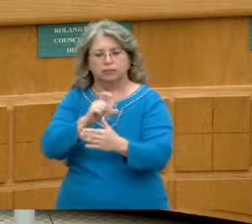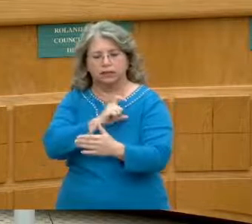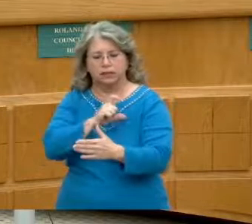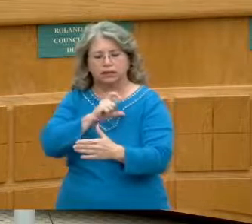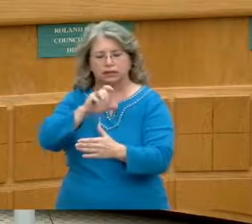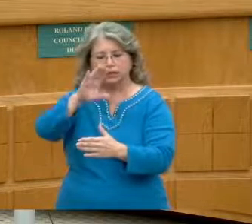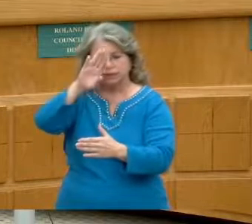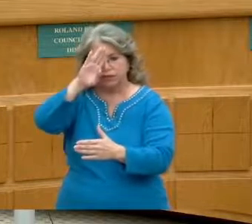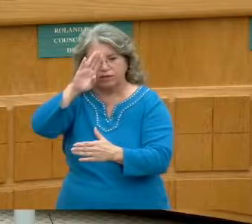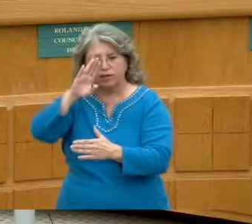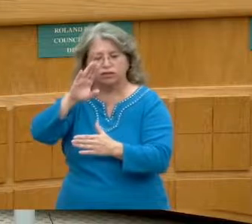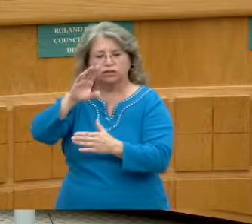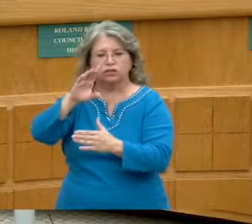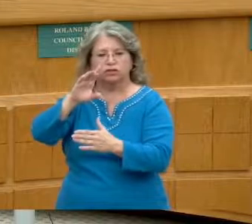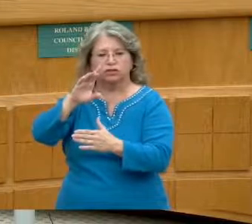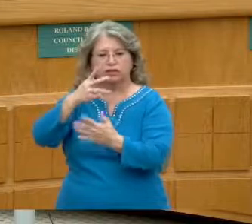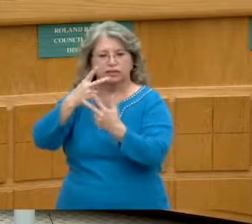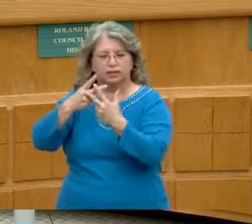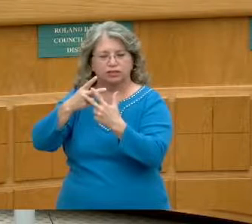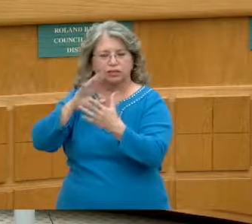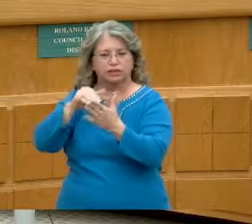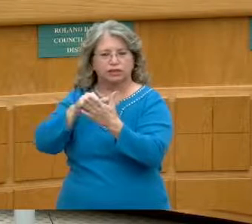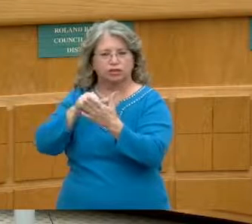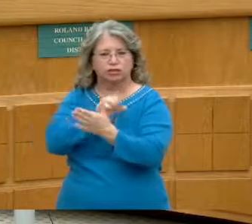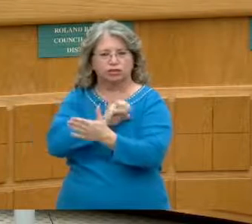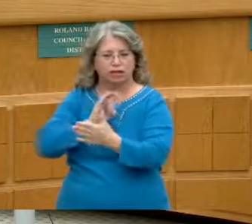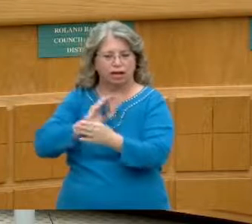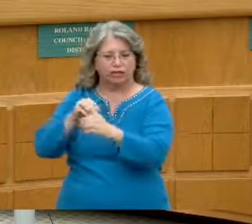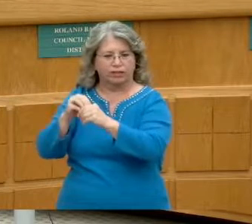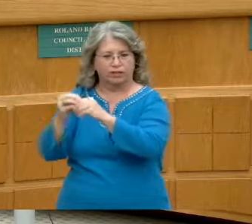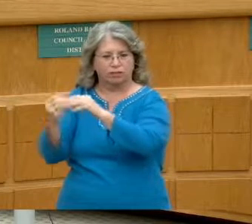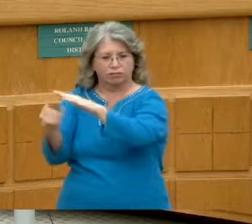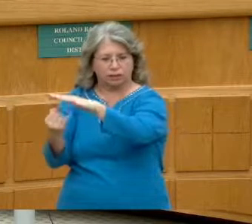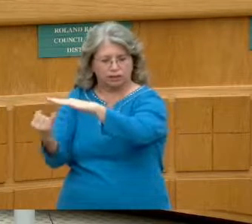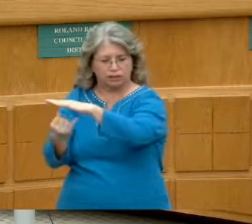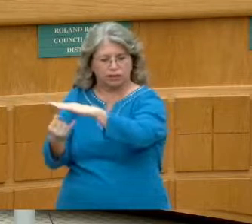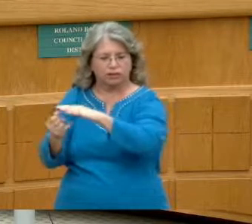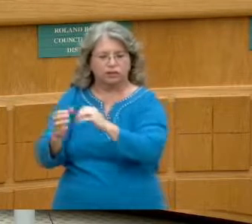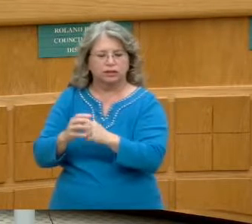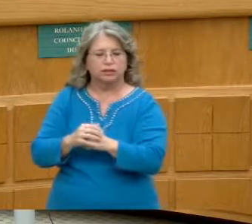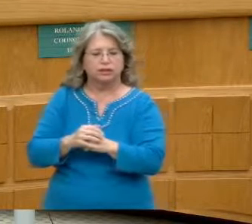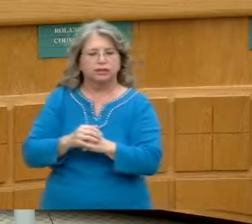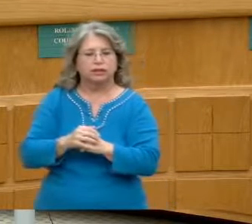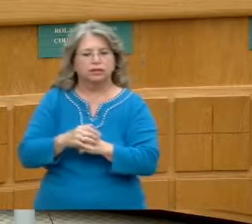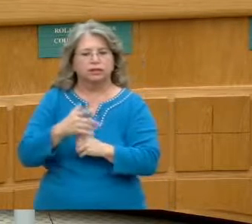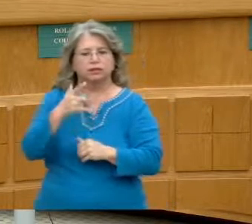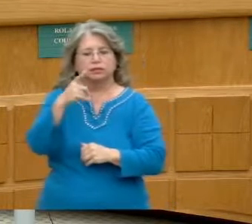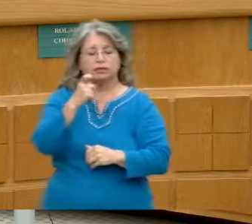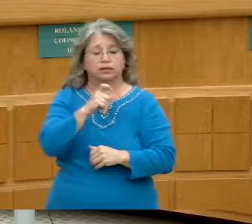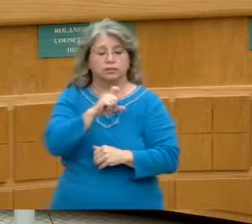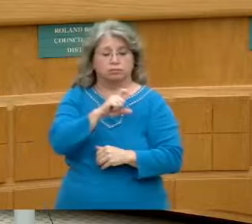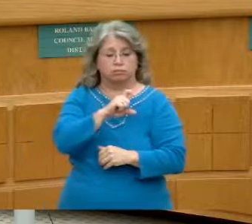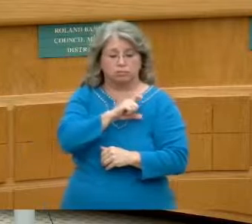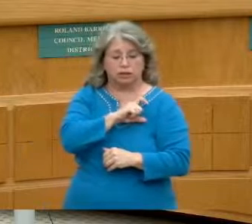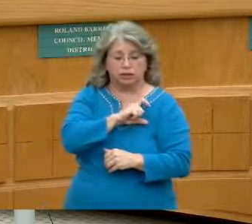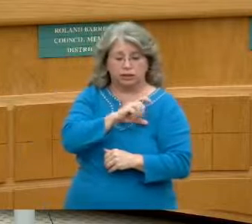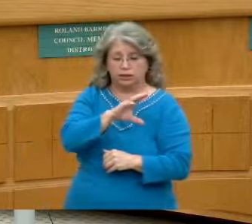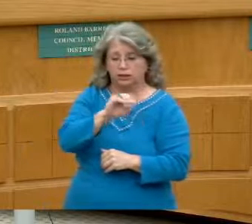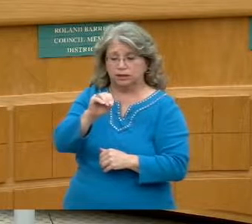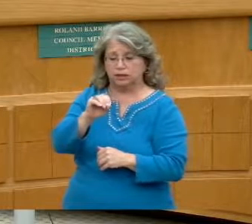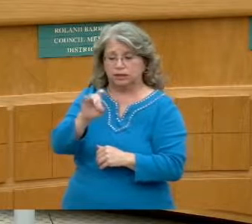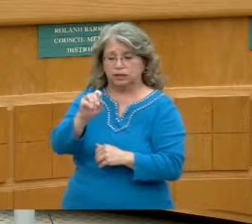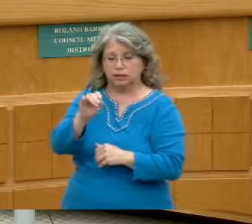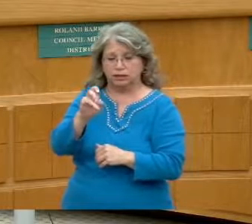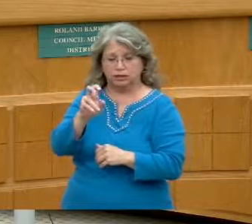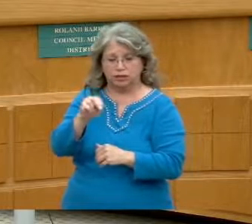detention center staff in quarantine because they can't, all those, the police and the detention center personnel came